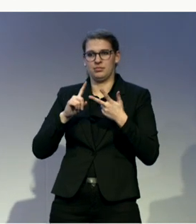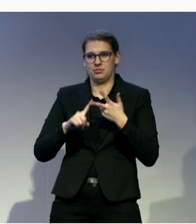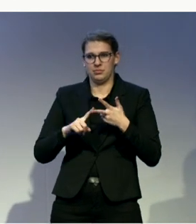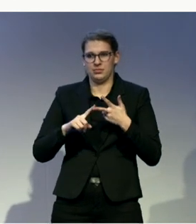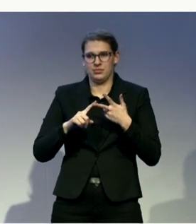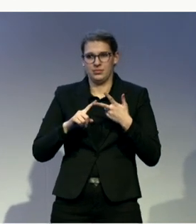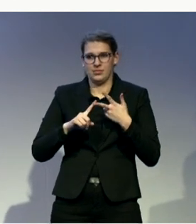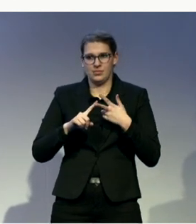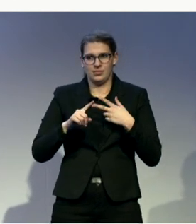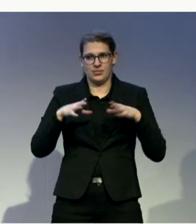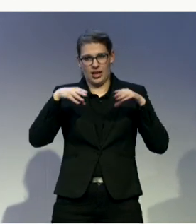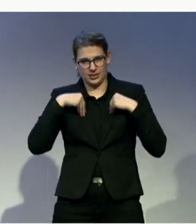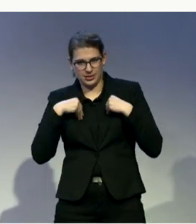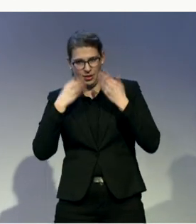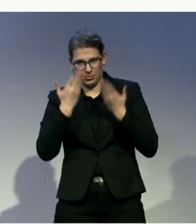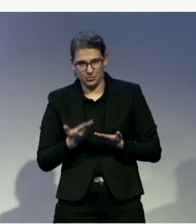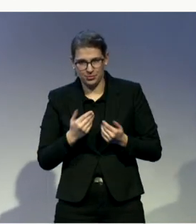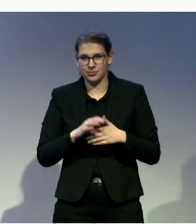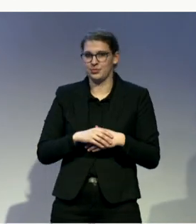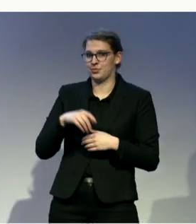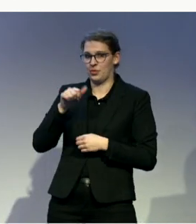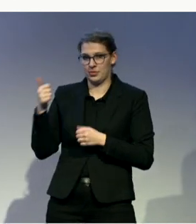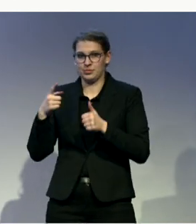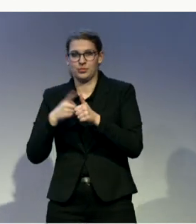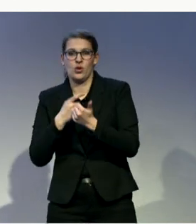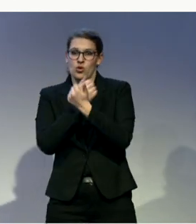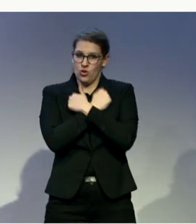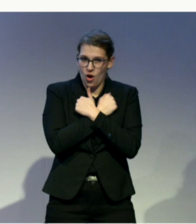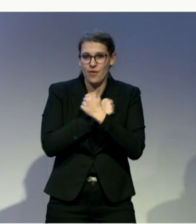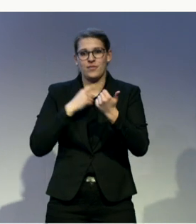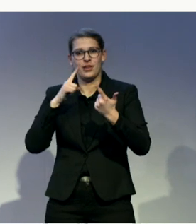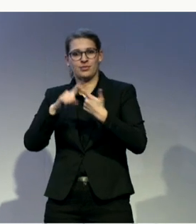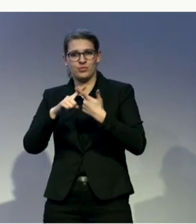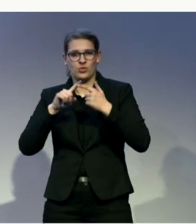Love, conflict resolution, and collaboration.